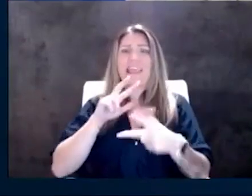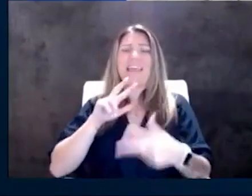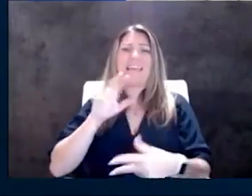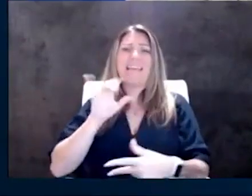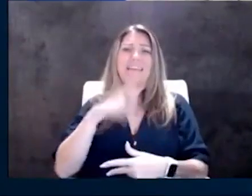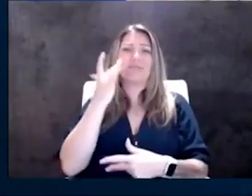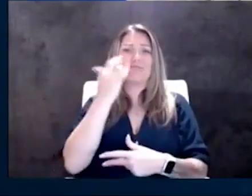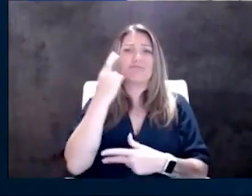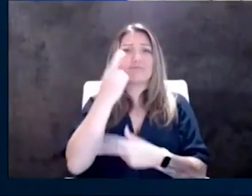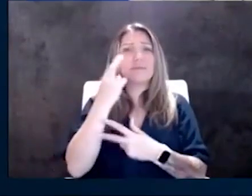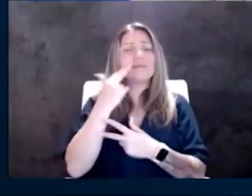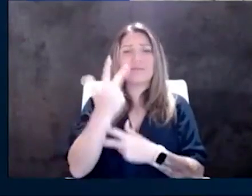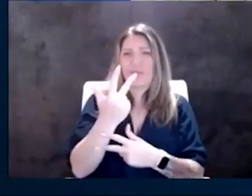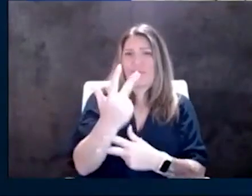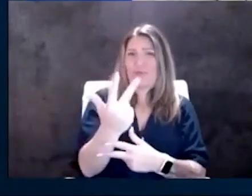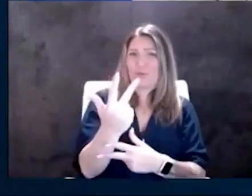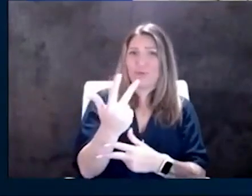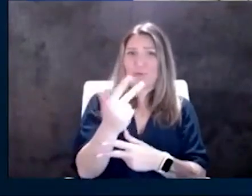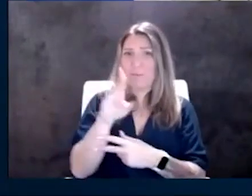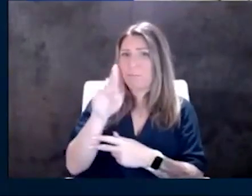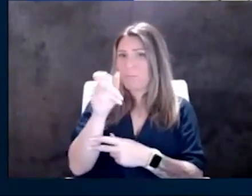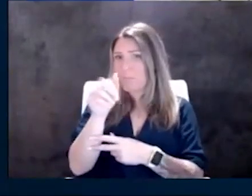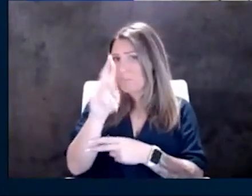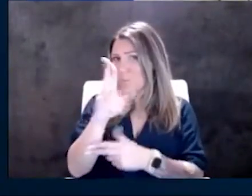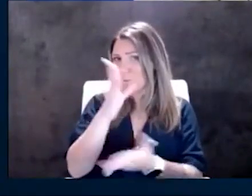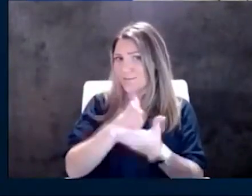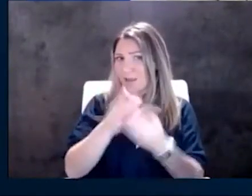disease transmission as much as it is about